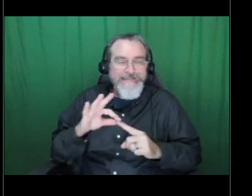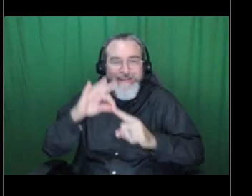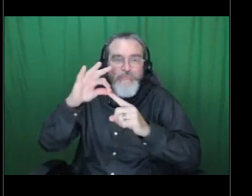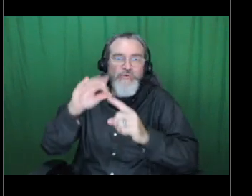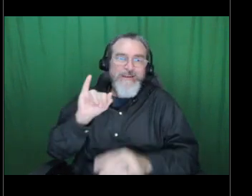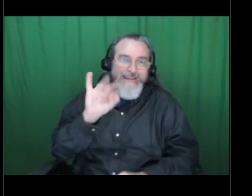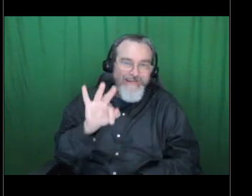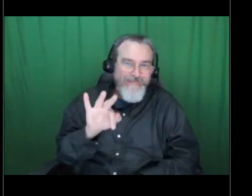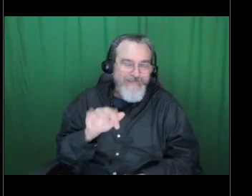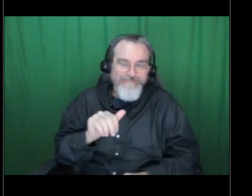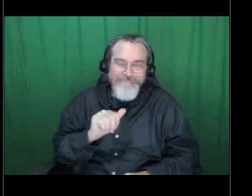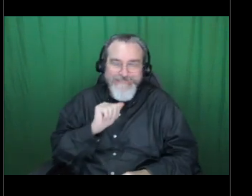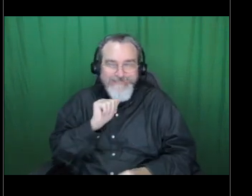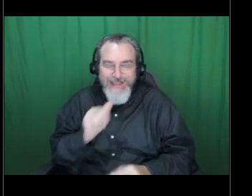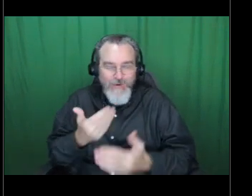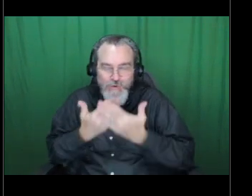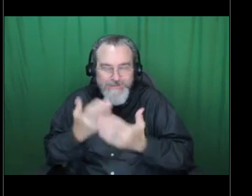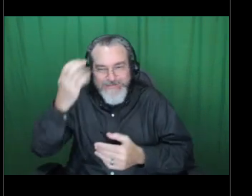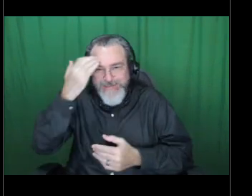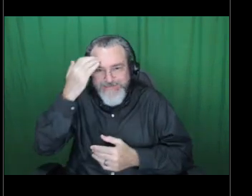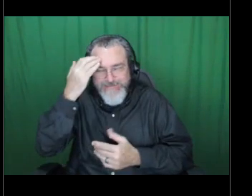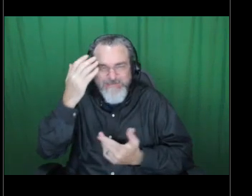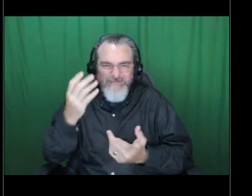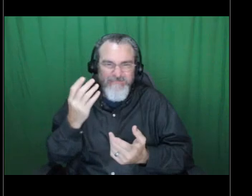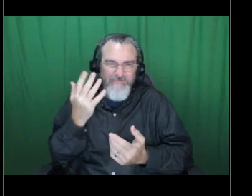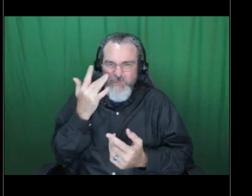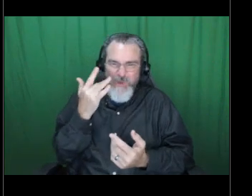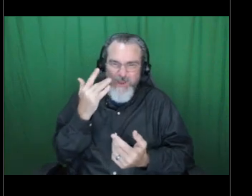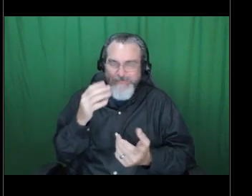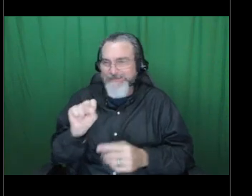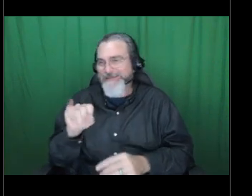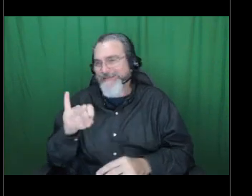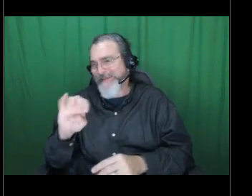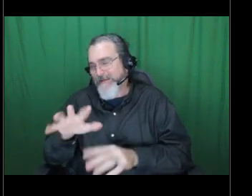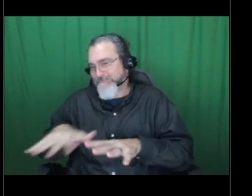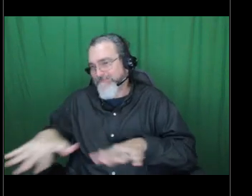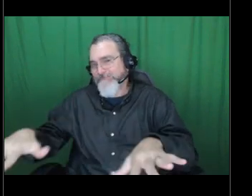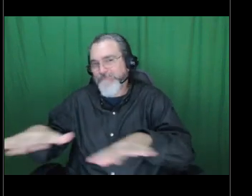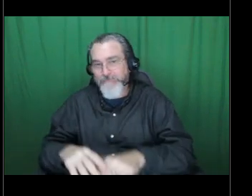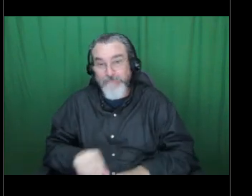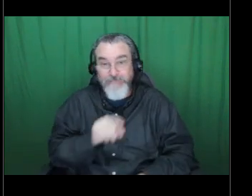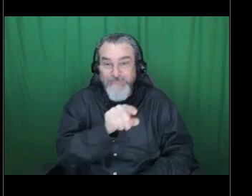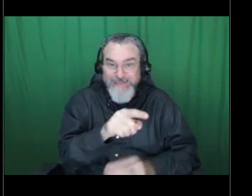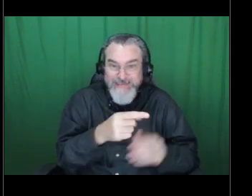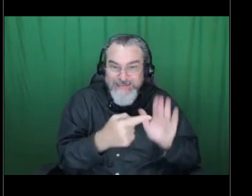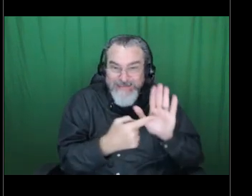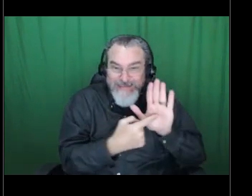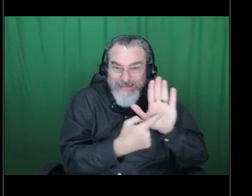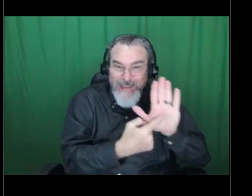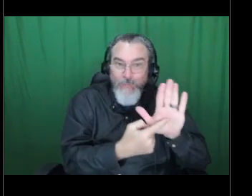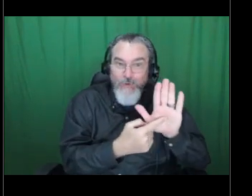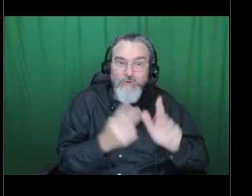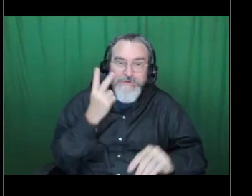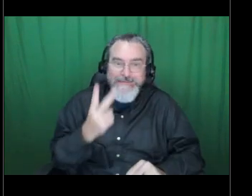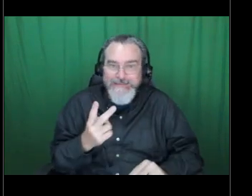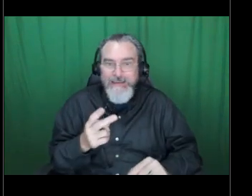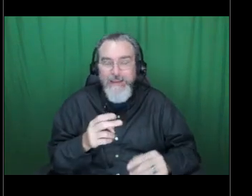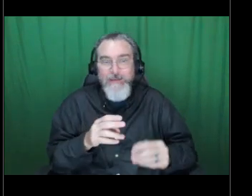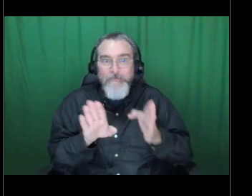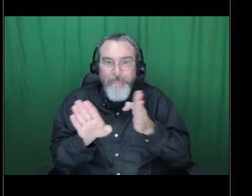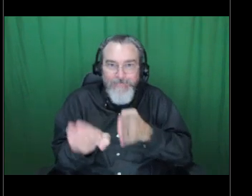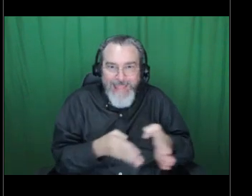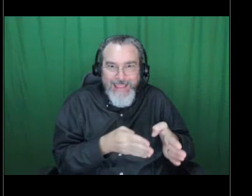example, the planned location of parking and sidewalk is close to the planned entrances,